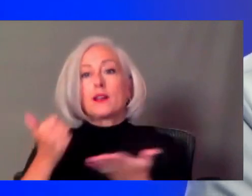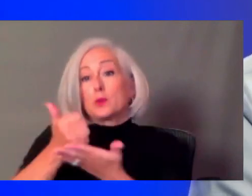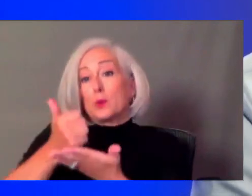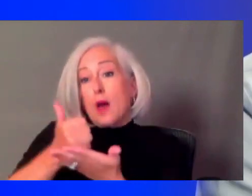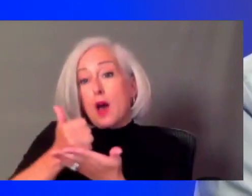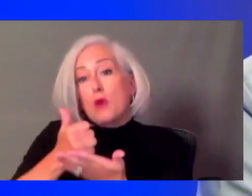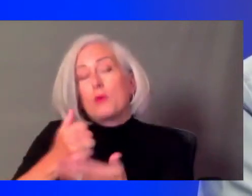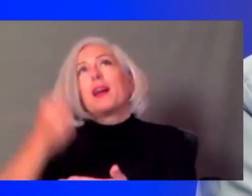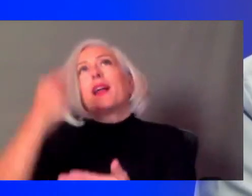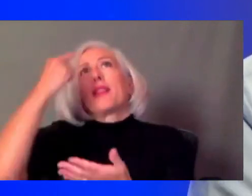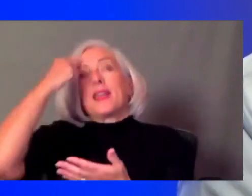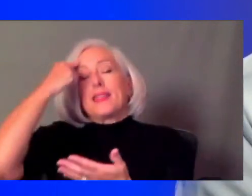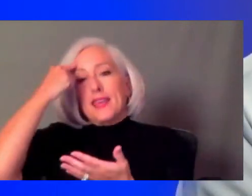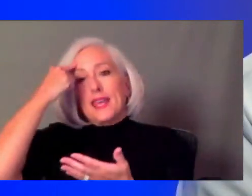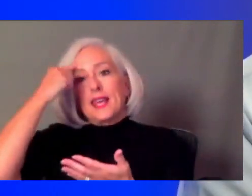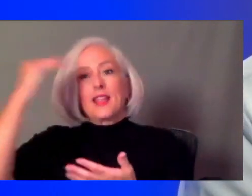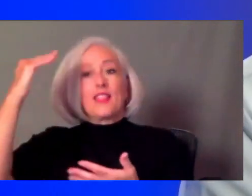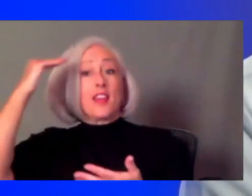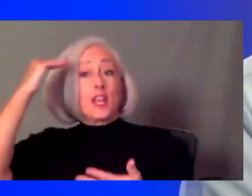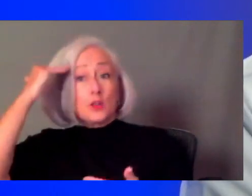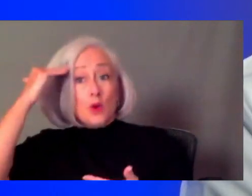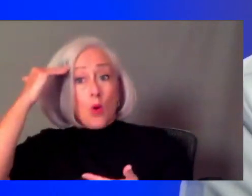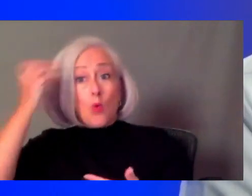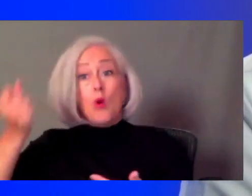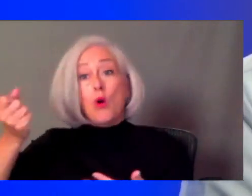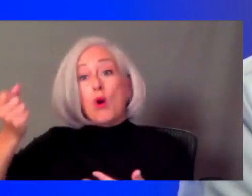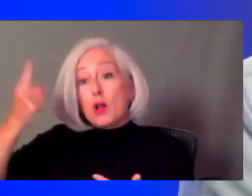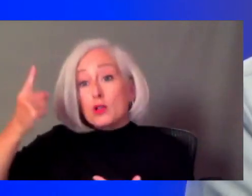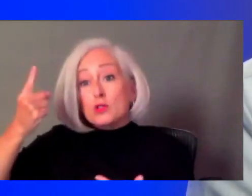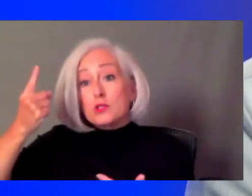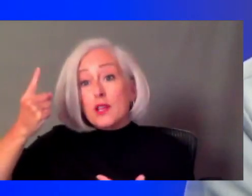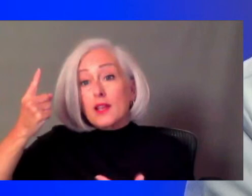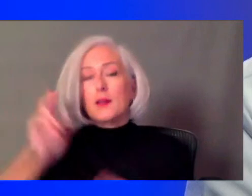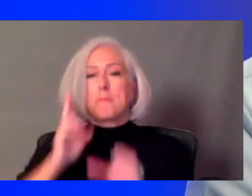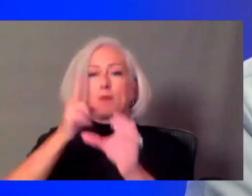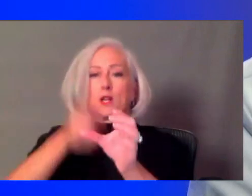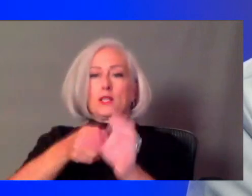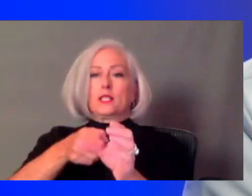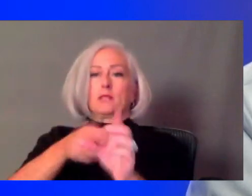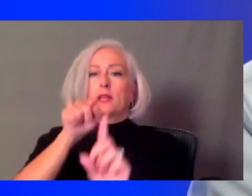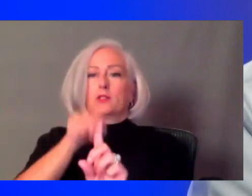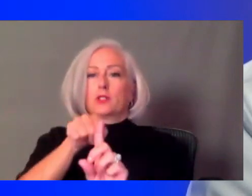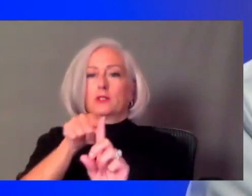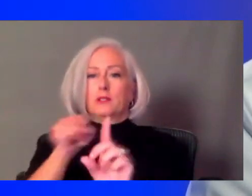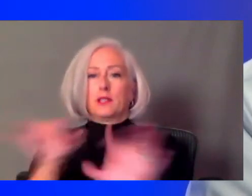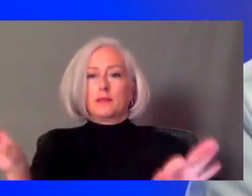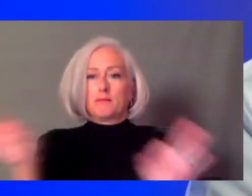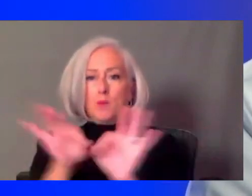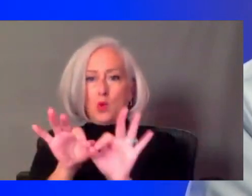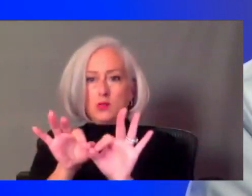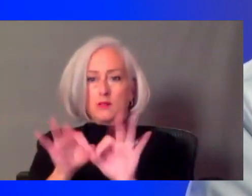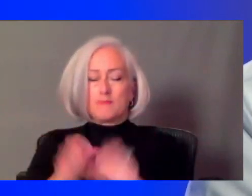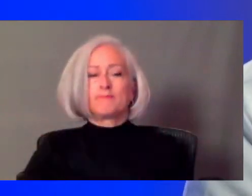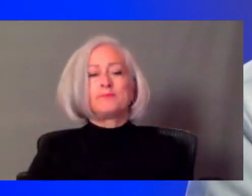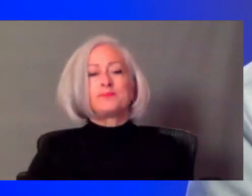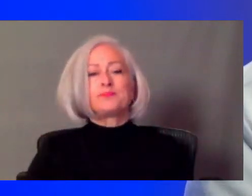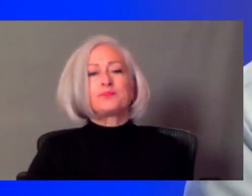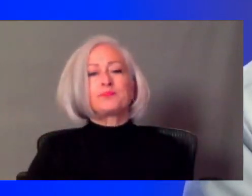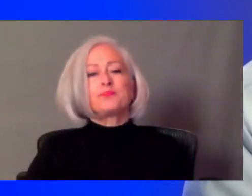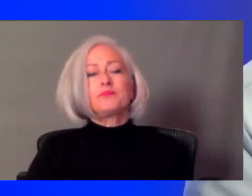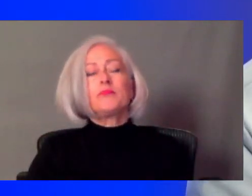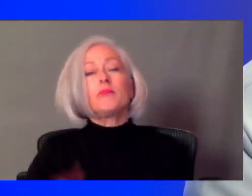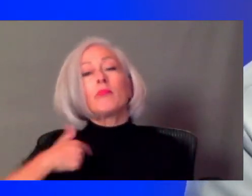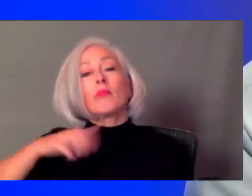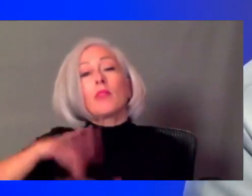want. In the clinical trial, you have specialists that are working with you that deal with this every day, and they provide that information to you, and